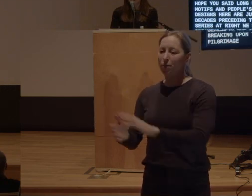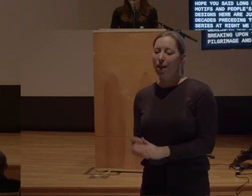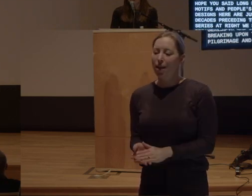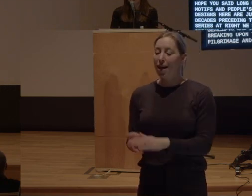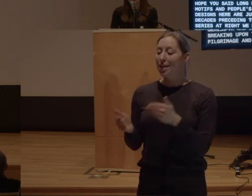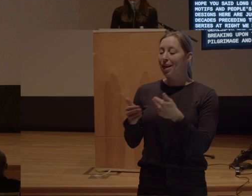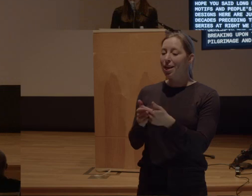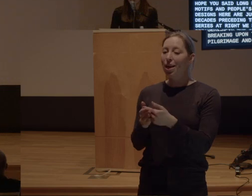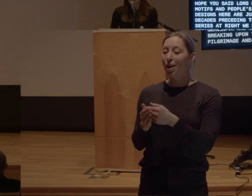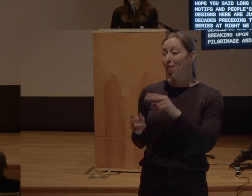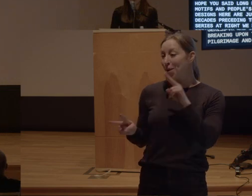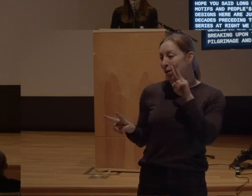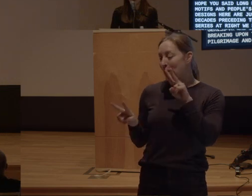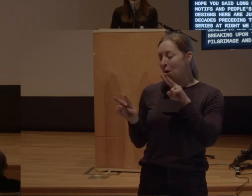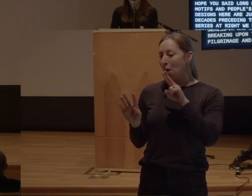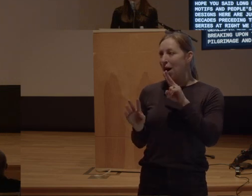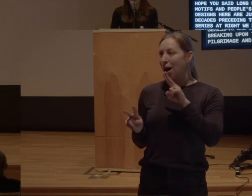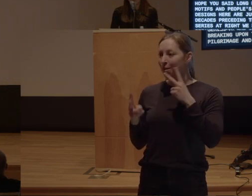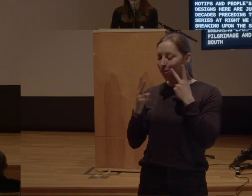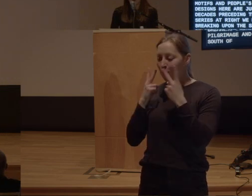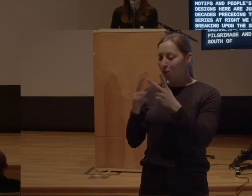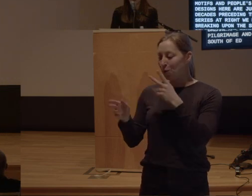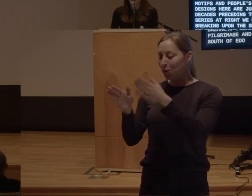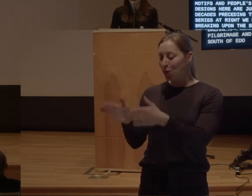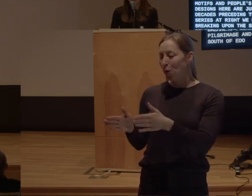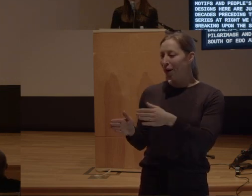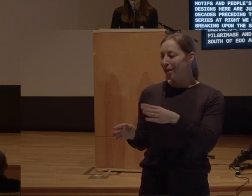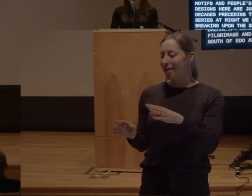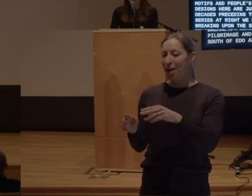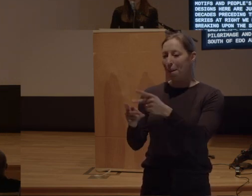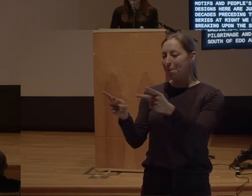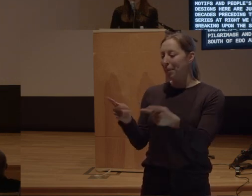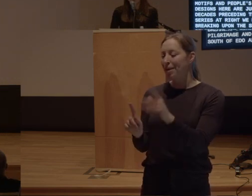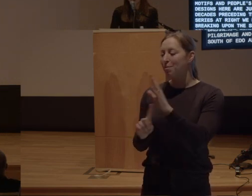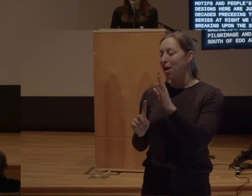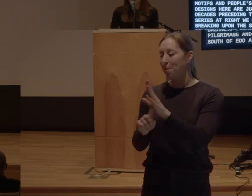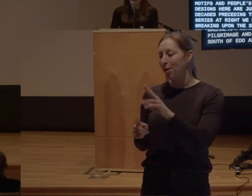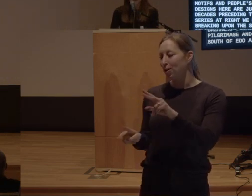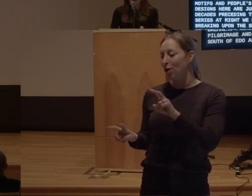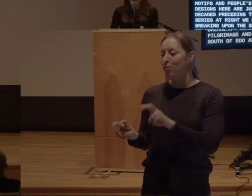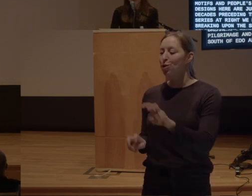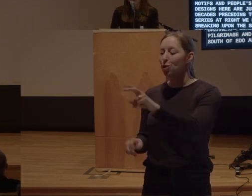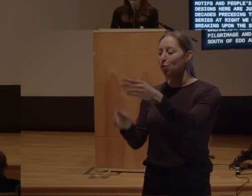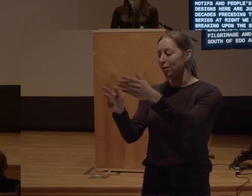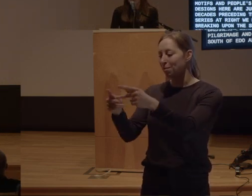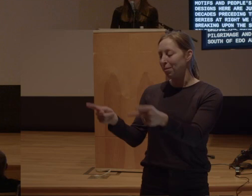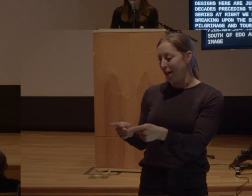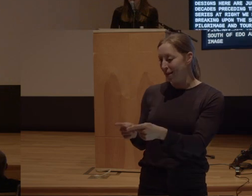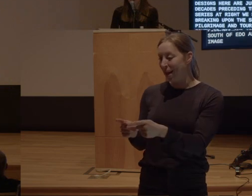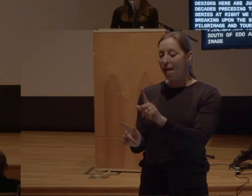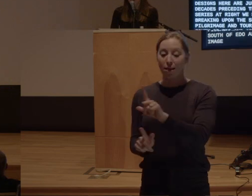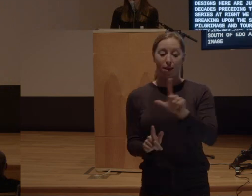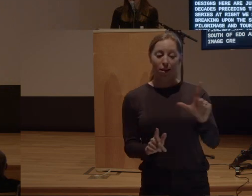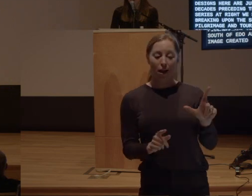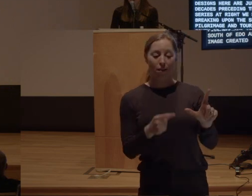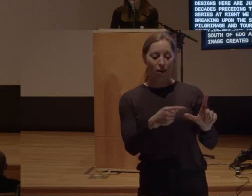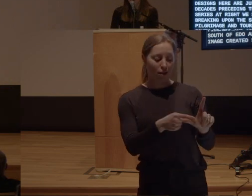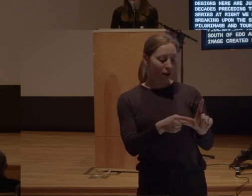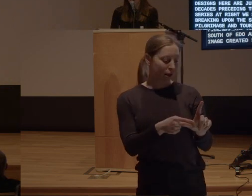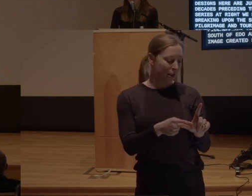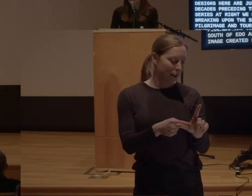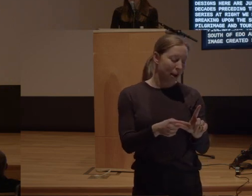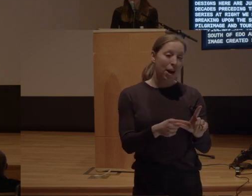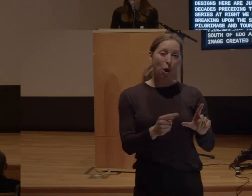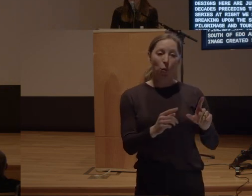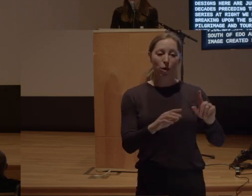tourist destination just south of Edo, Enoshima. While in the left-hand image, created some 20 to 30